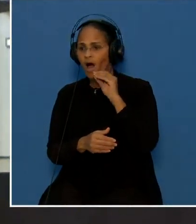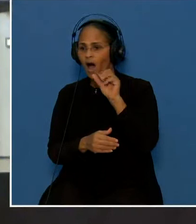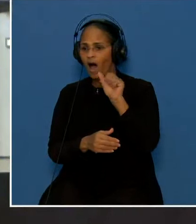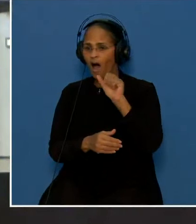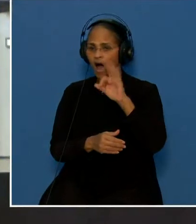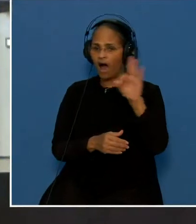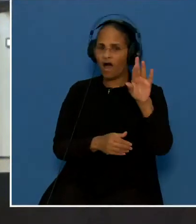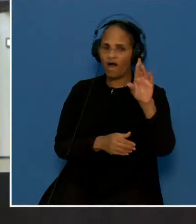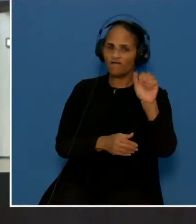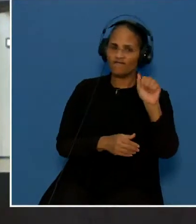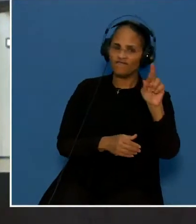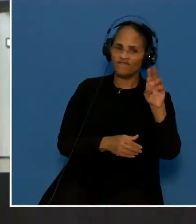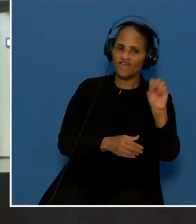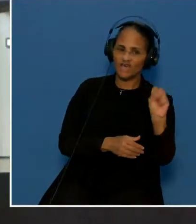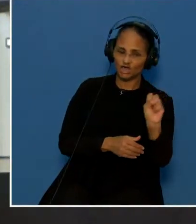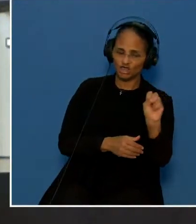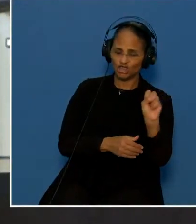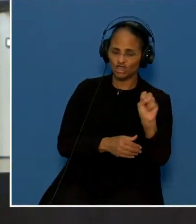We have